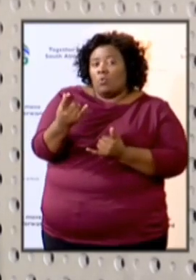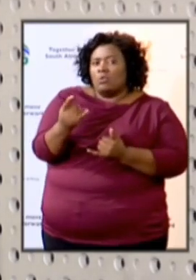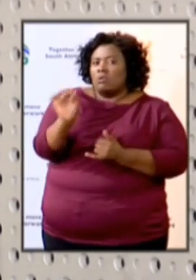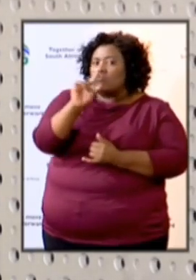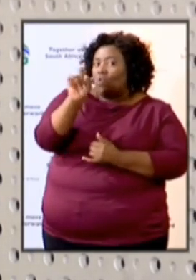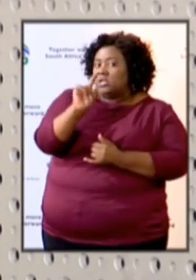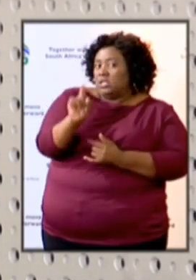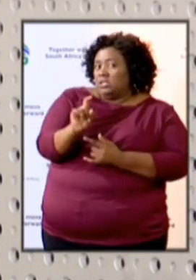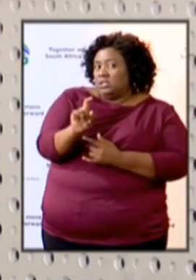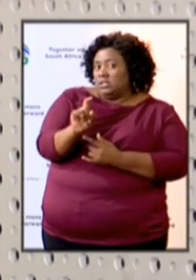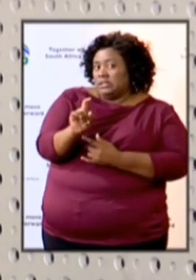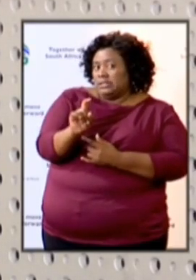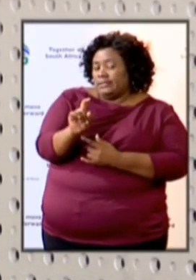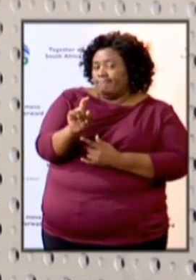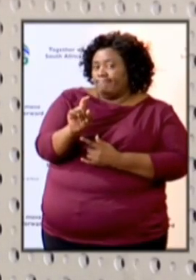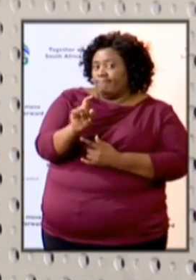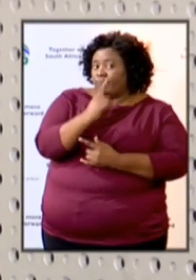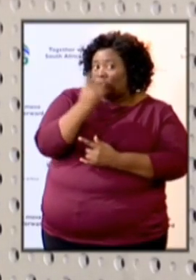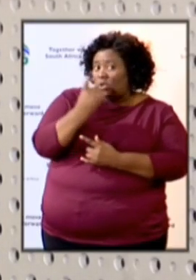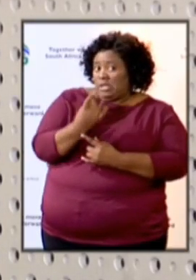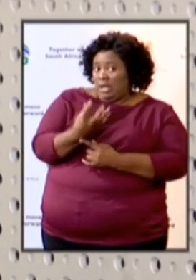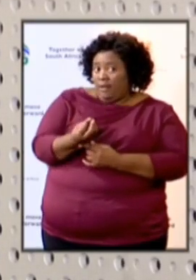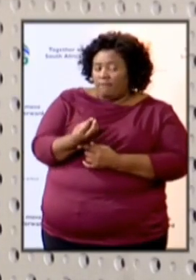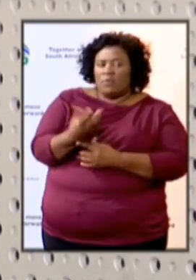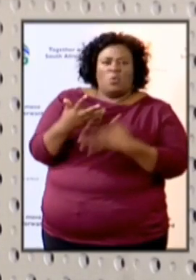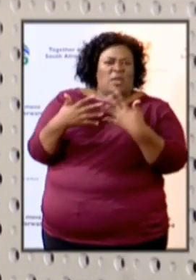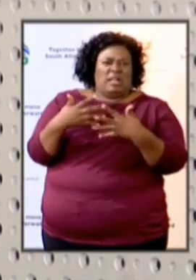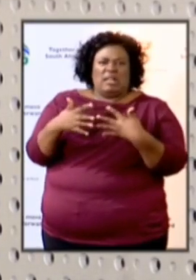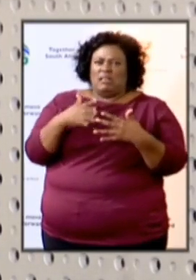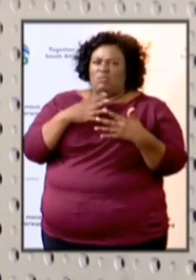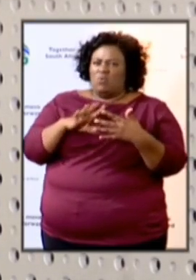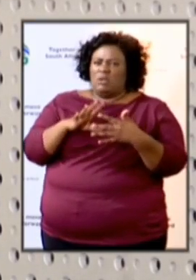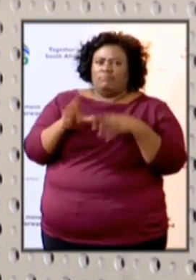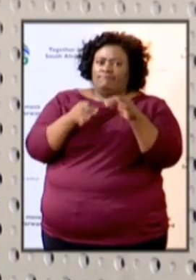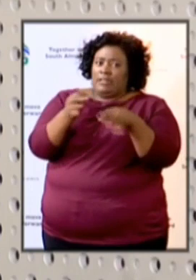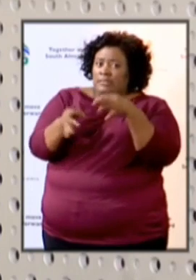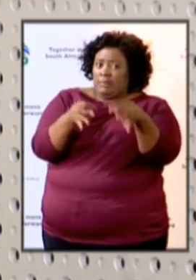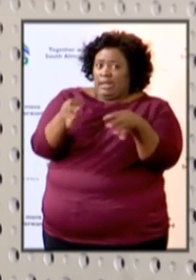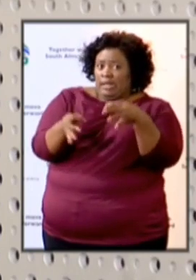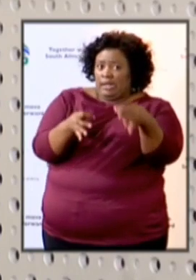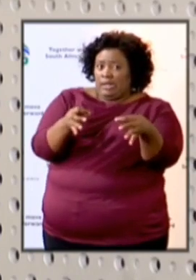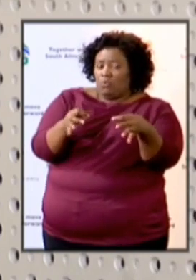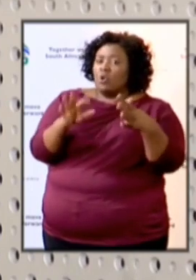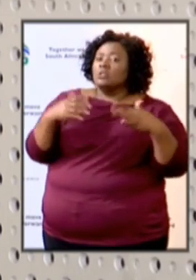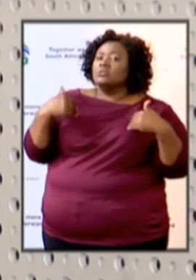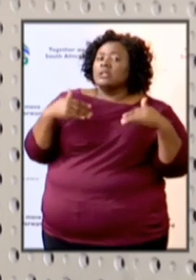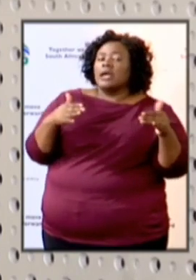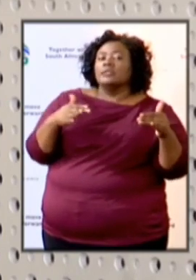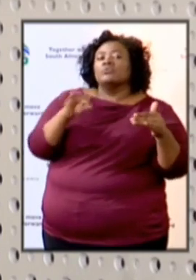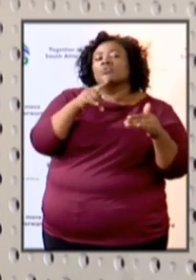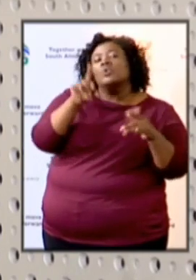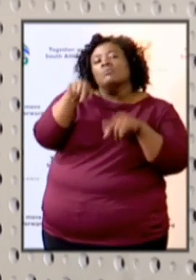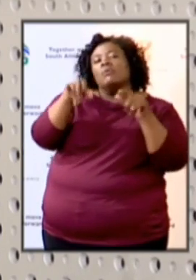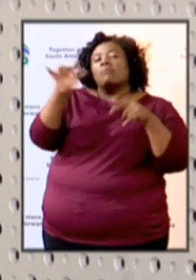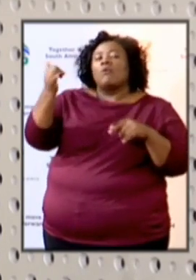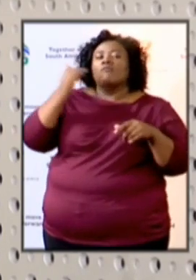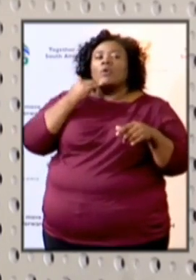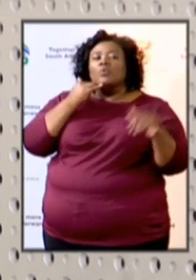and any issues of clarity. We will start with those that are calling